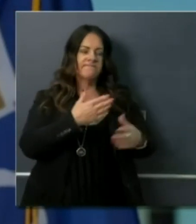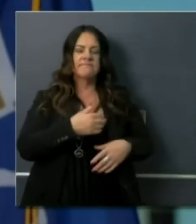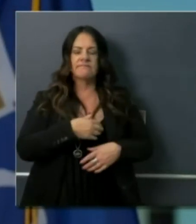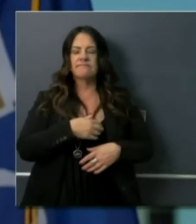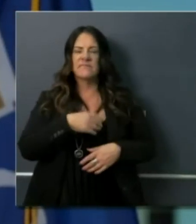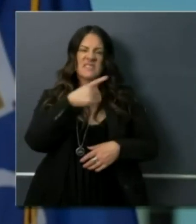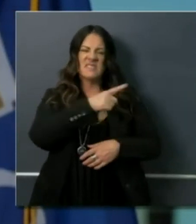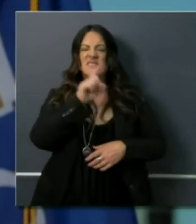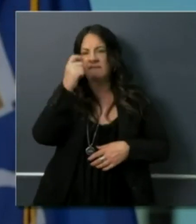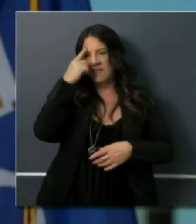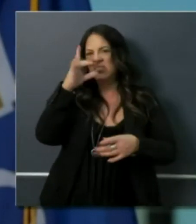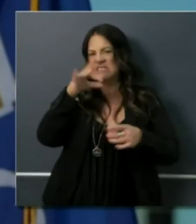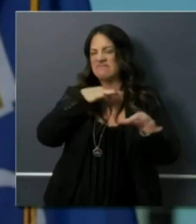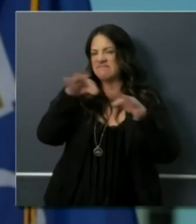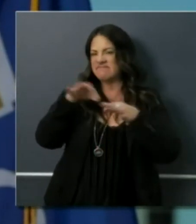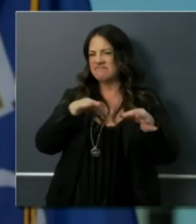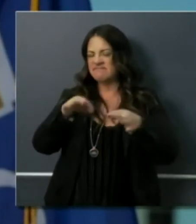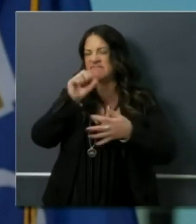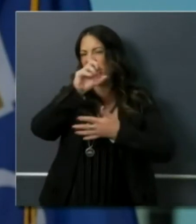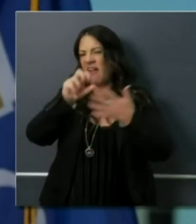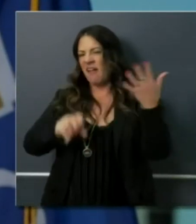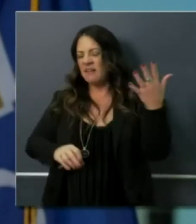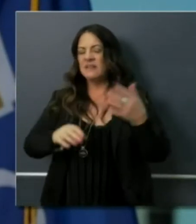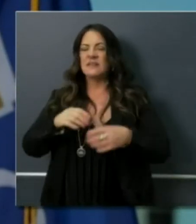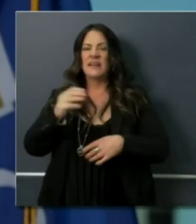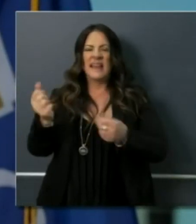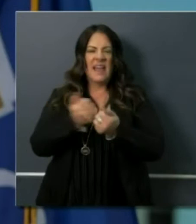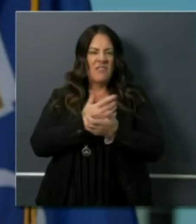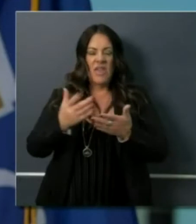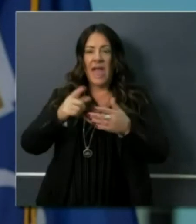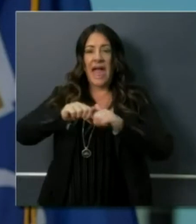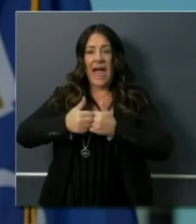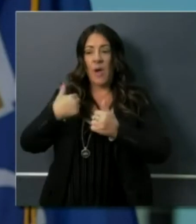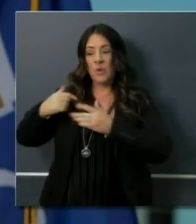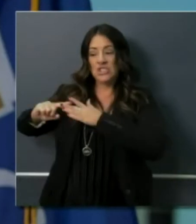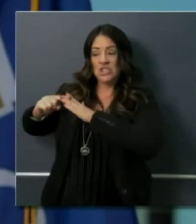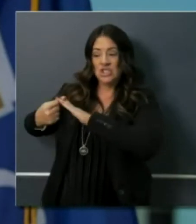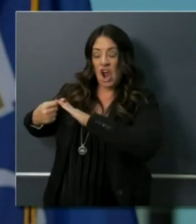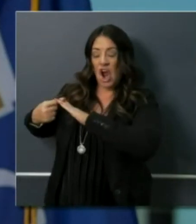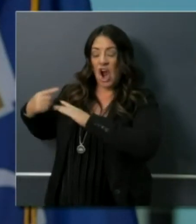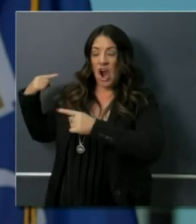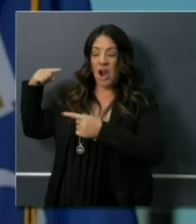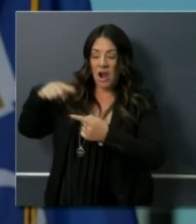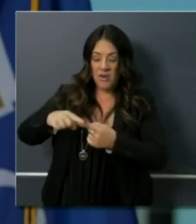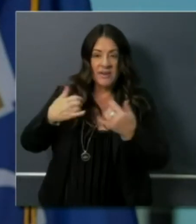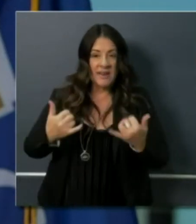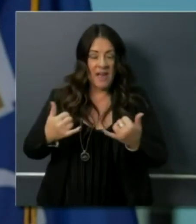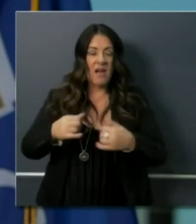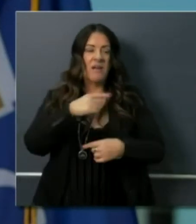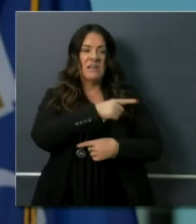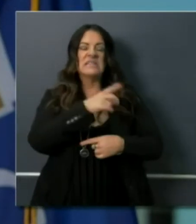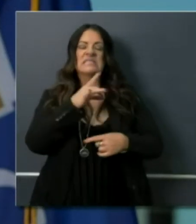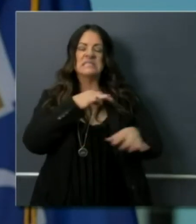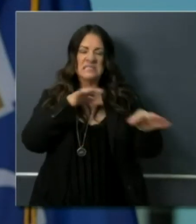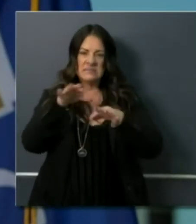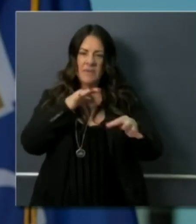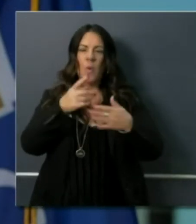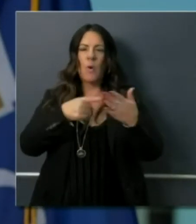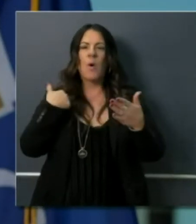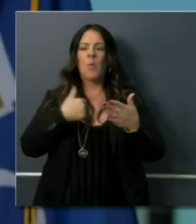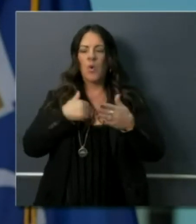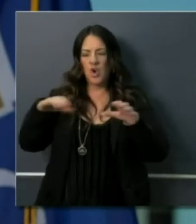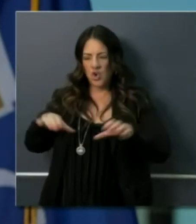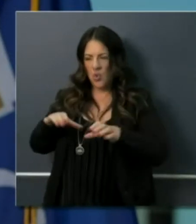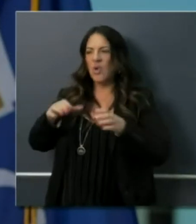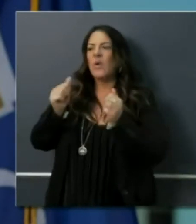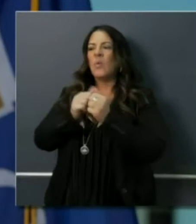had from the beginning of our focus on COVID-19 around our skilled nursing facilities, nursing homes, and a number of other